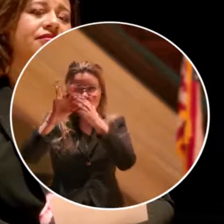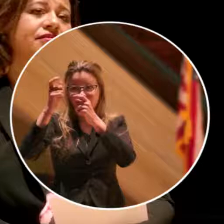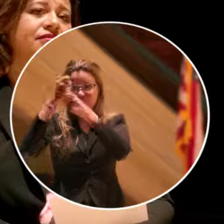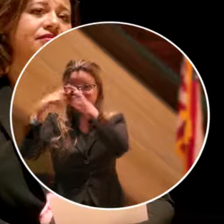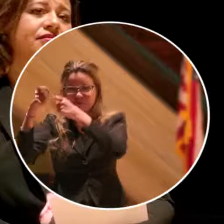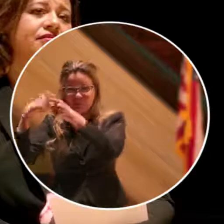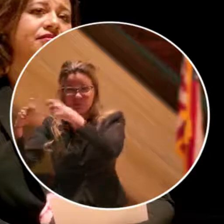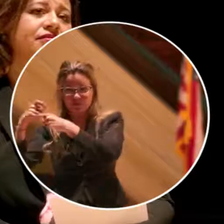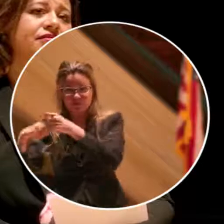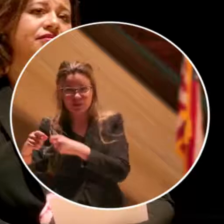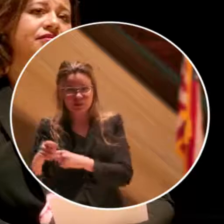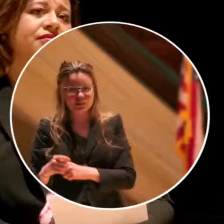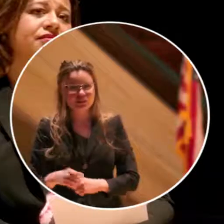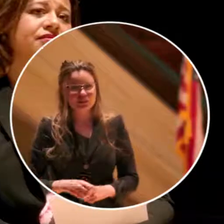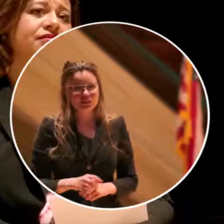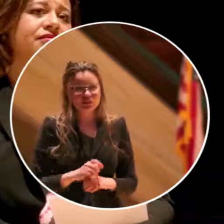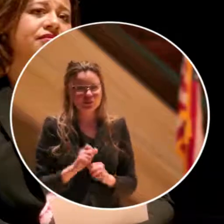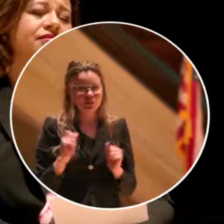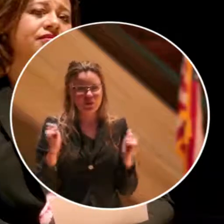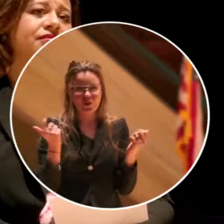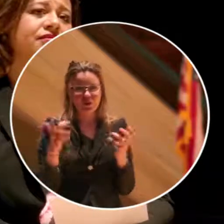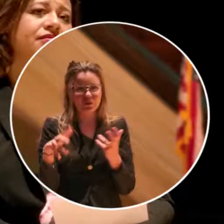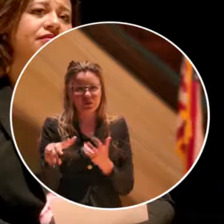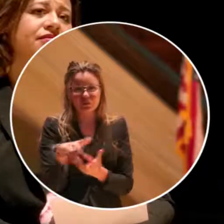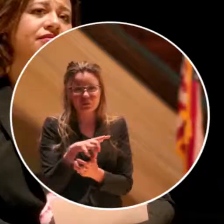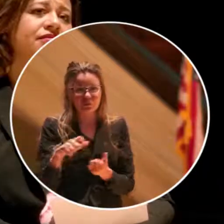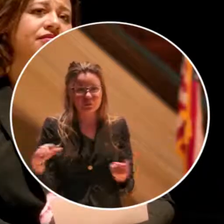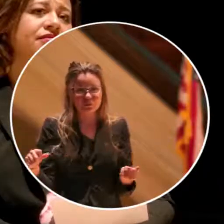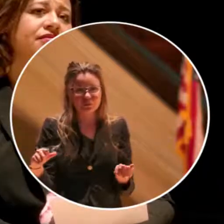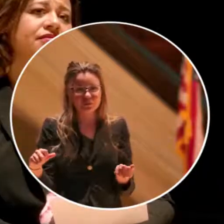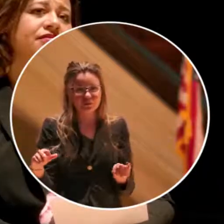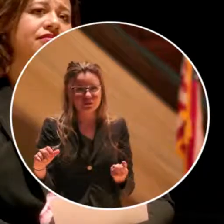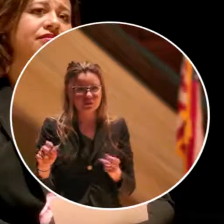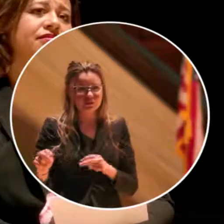When the water went down and Mom got a chance to see it, she turned